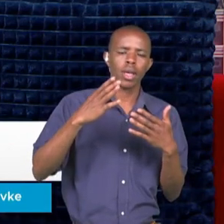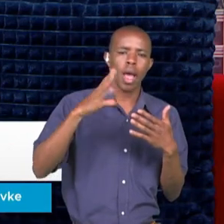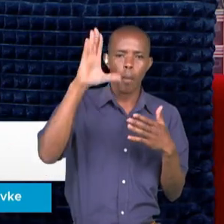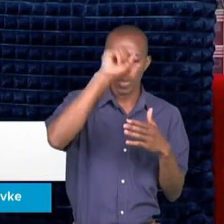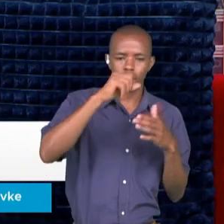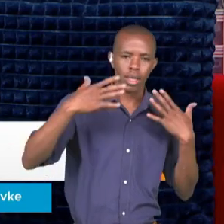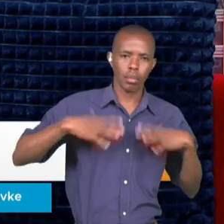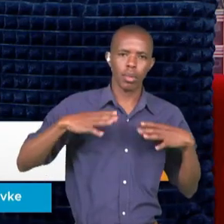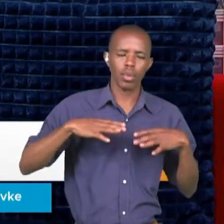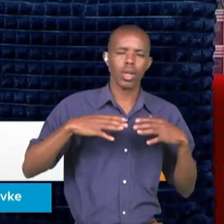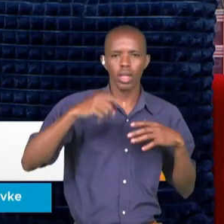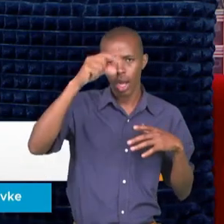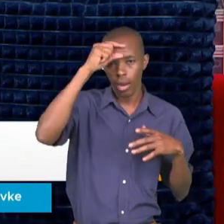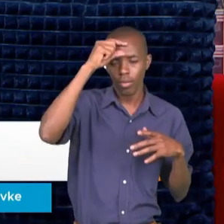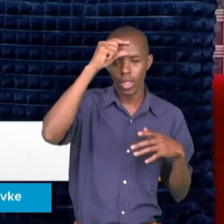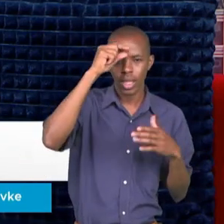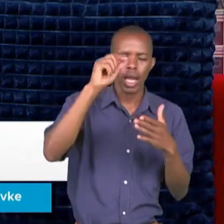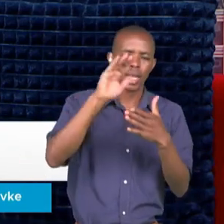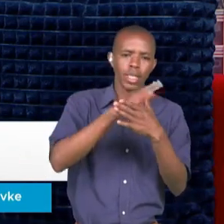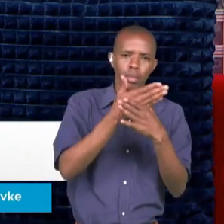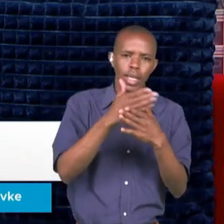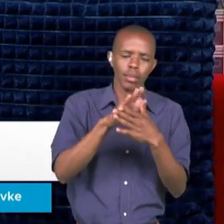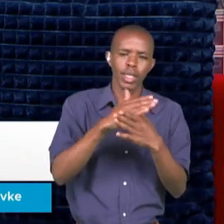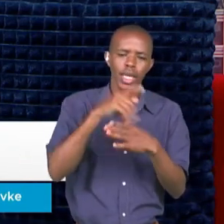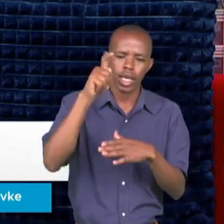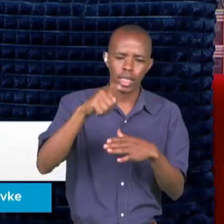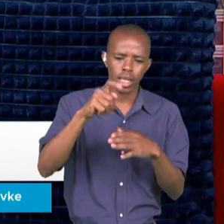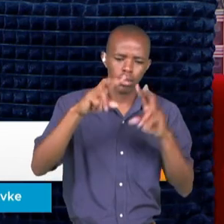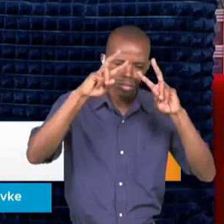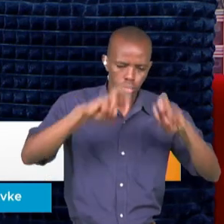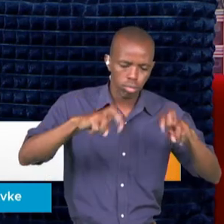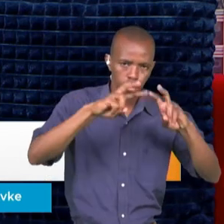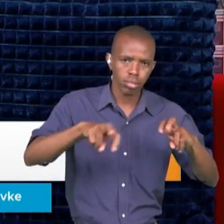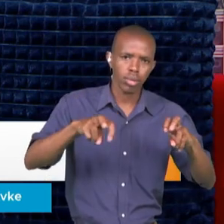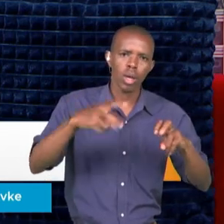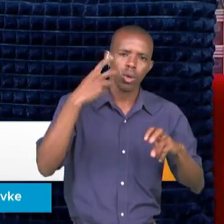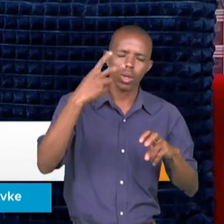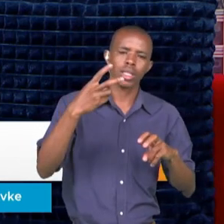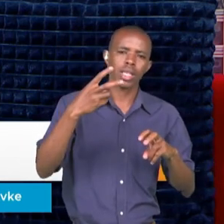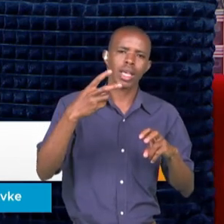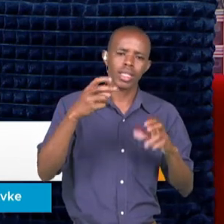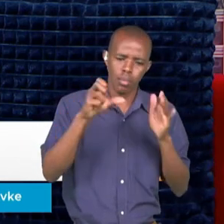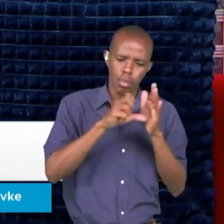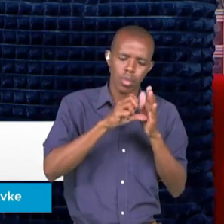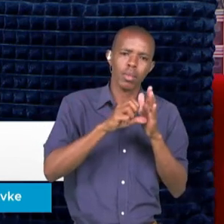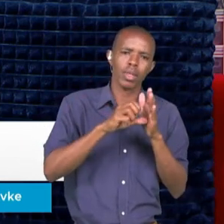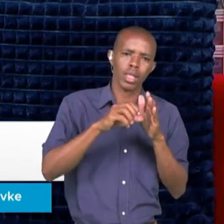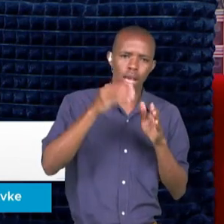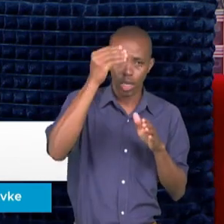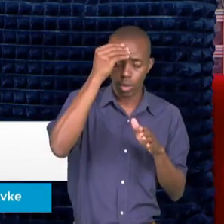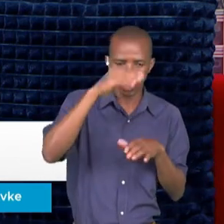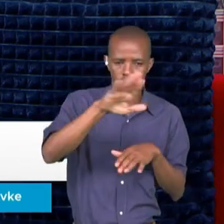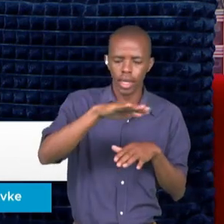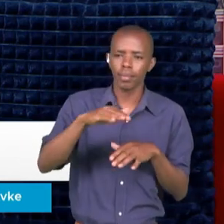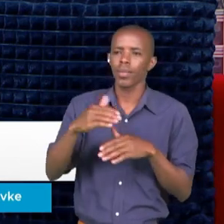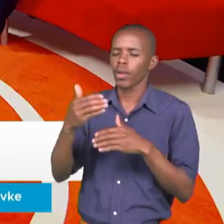people in the government department necessary to do that. Okay. So that you'll find that there are a lot of lapses in the industry. Okay. Now, for a young